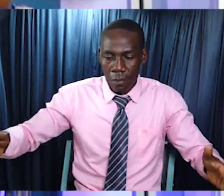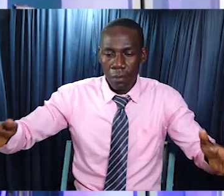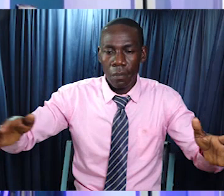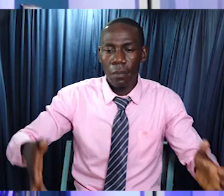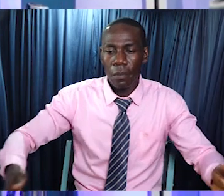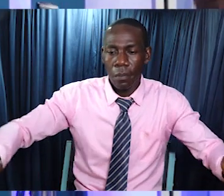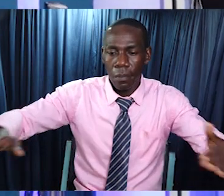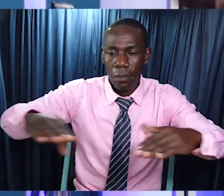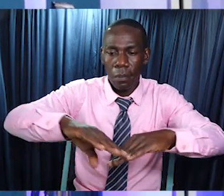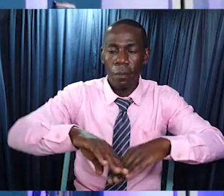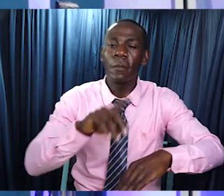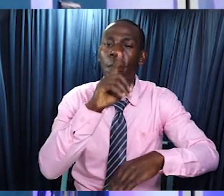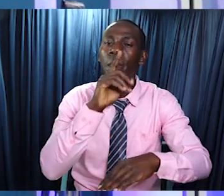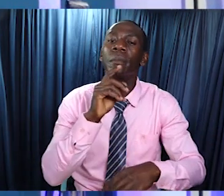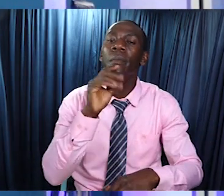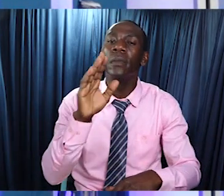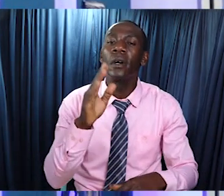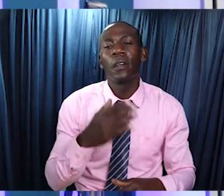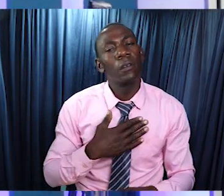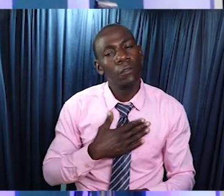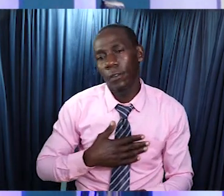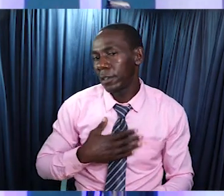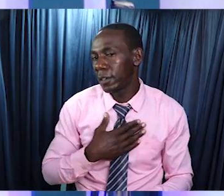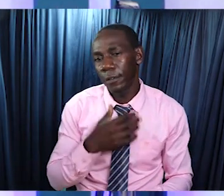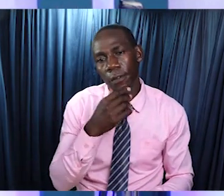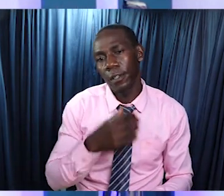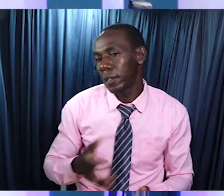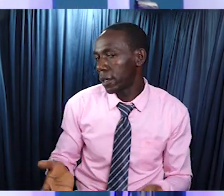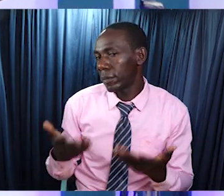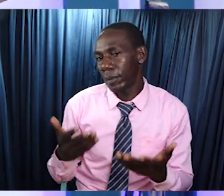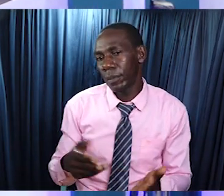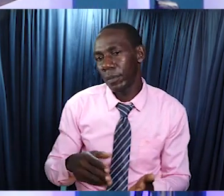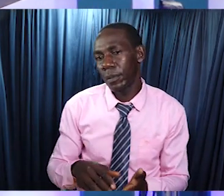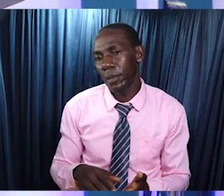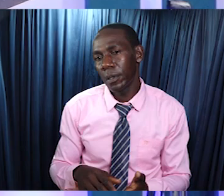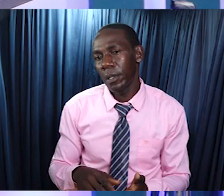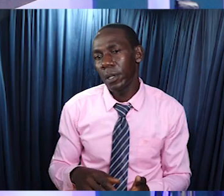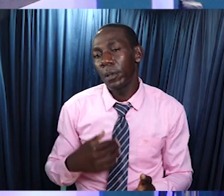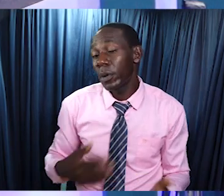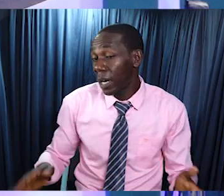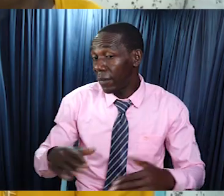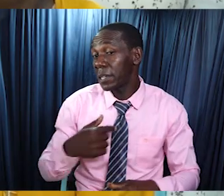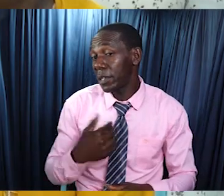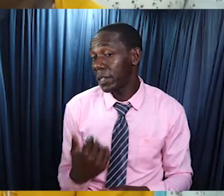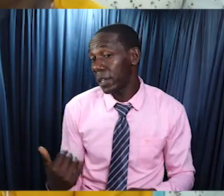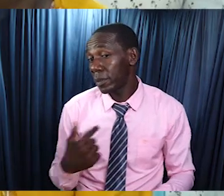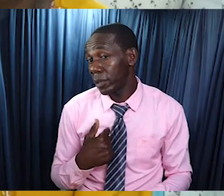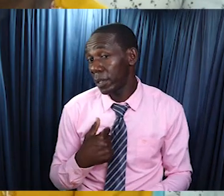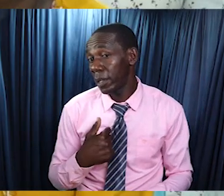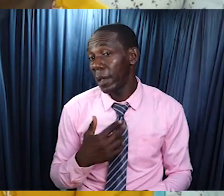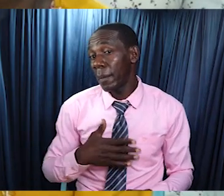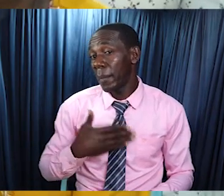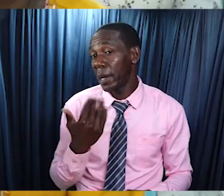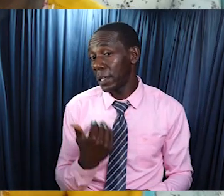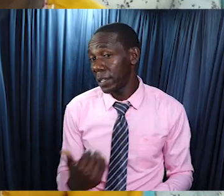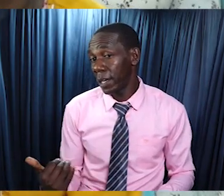backwards and covered his father. Then he said, Father, get up. Umenifunika shuka mwanangu. You covered me, my son. Okay.